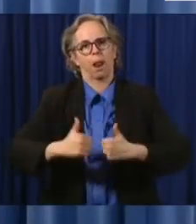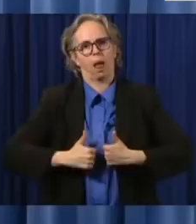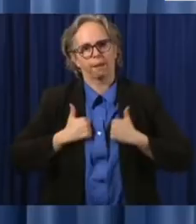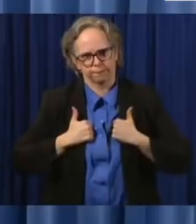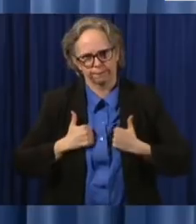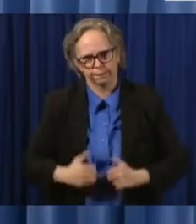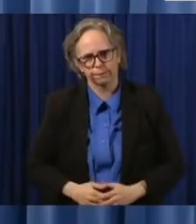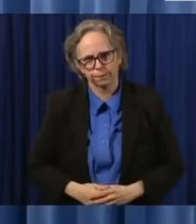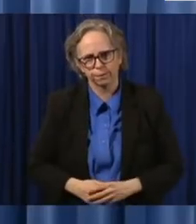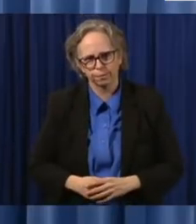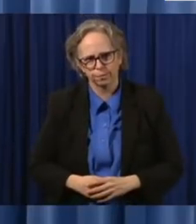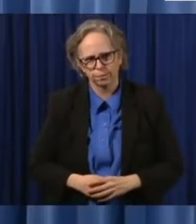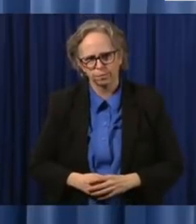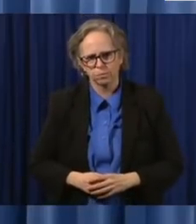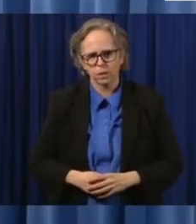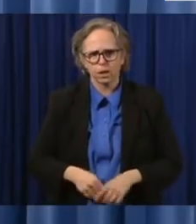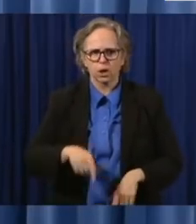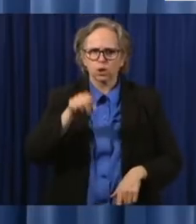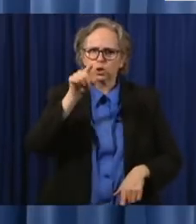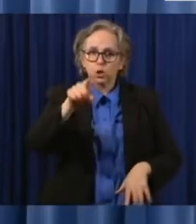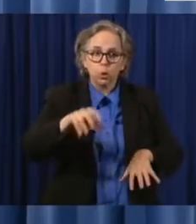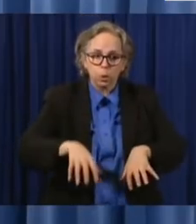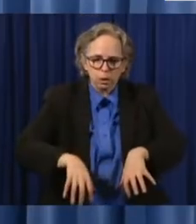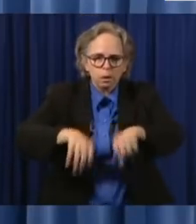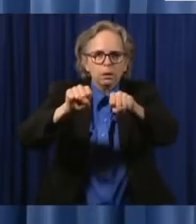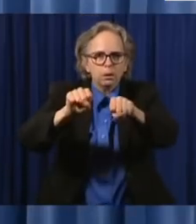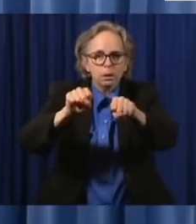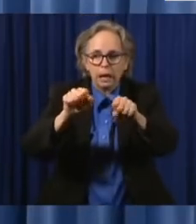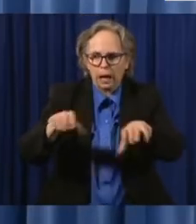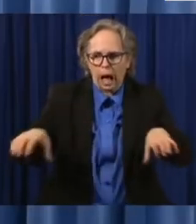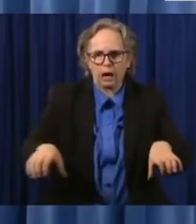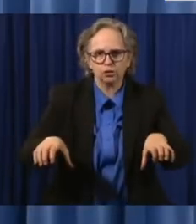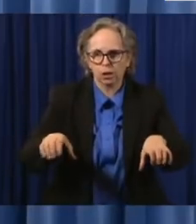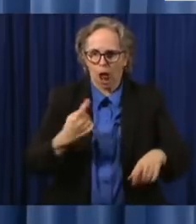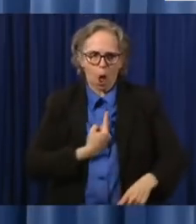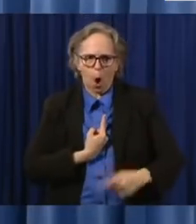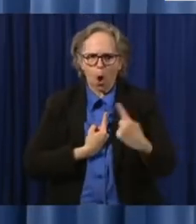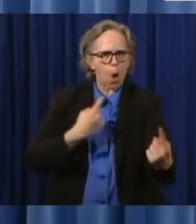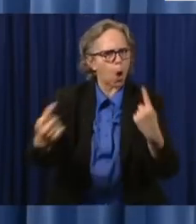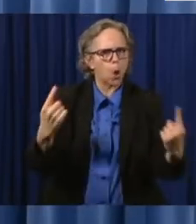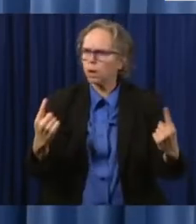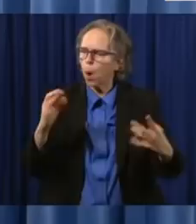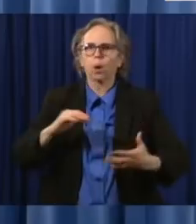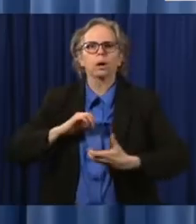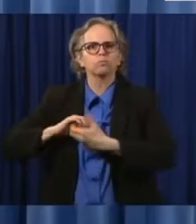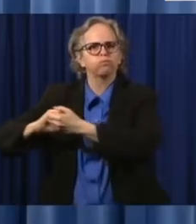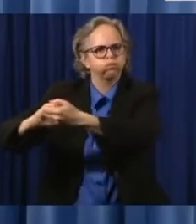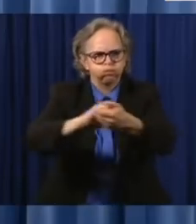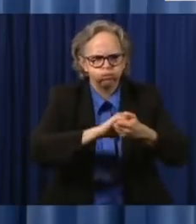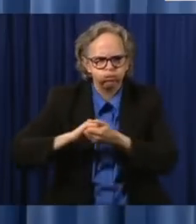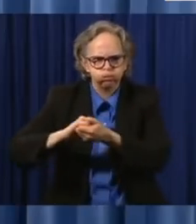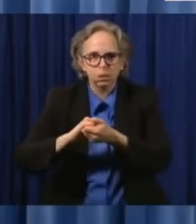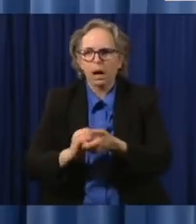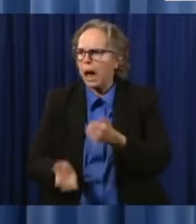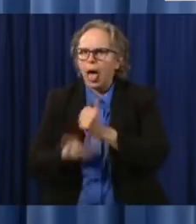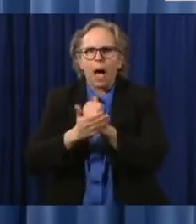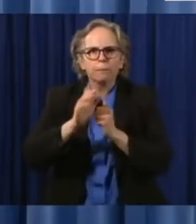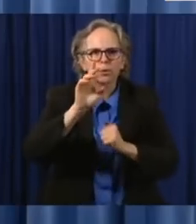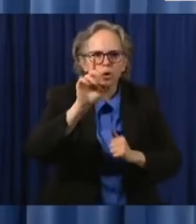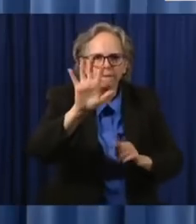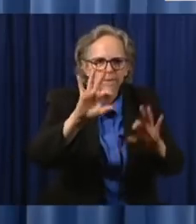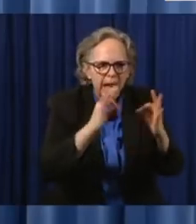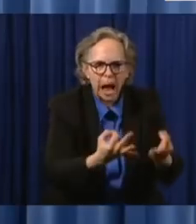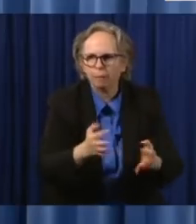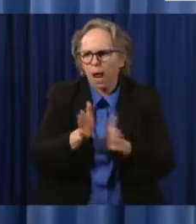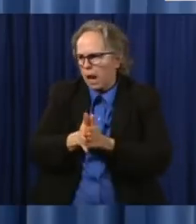protective actions that we are recommending today will not only help you, but they will help protect your loved ones, they will help protect your neighbors, and